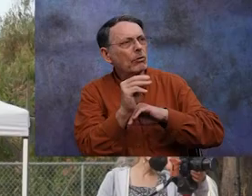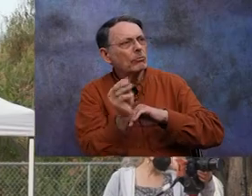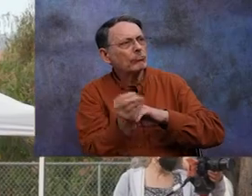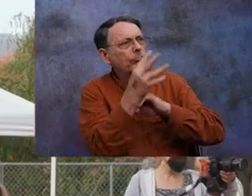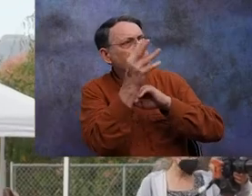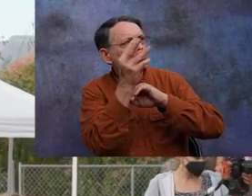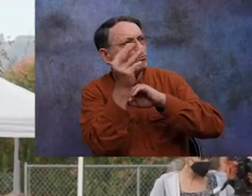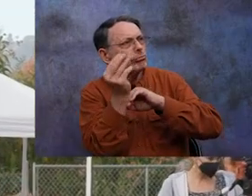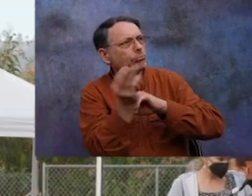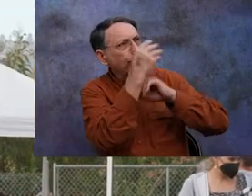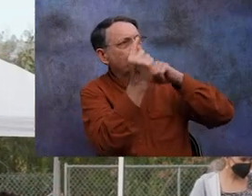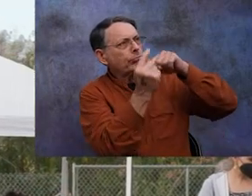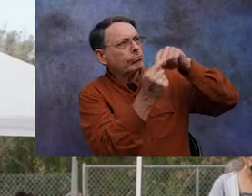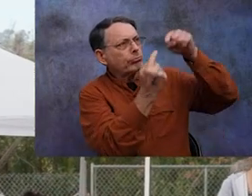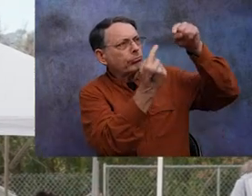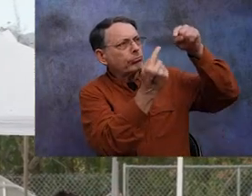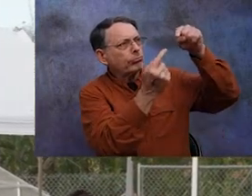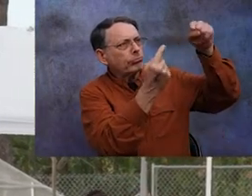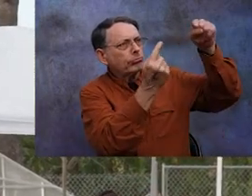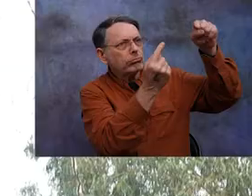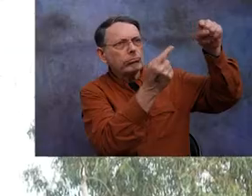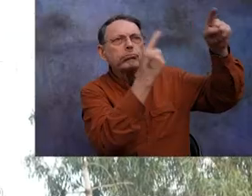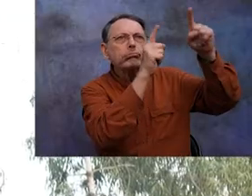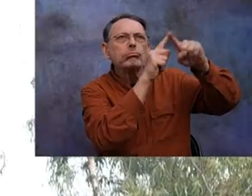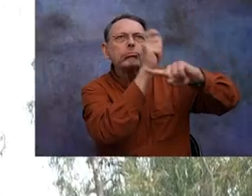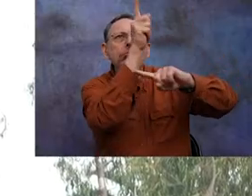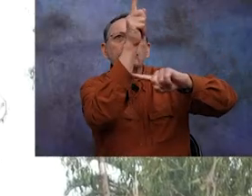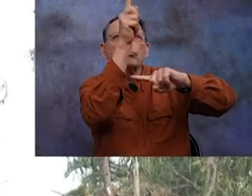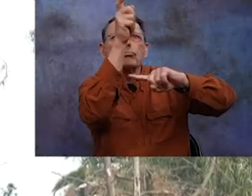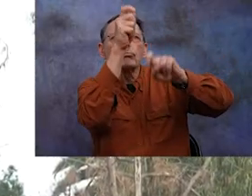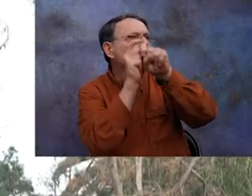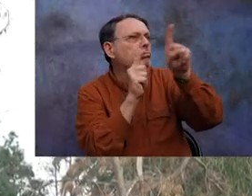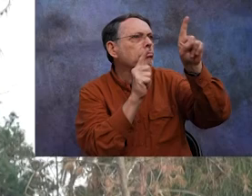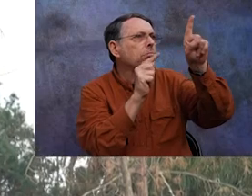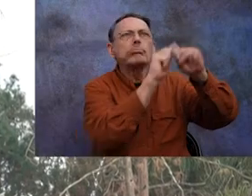gathering the threads. Her bones